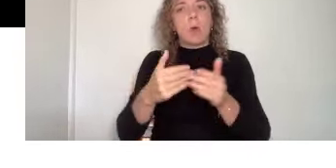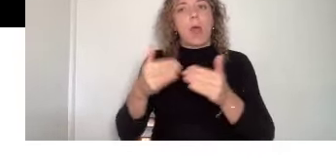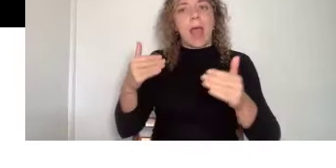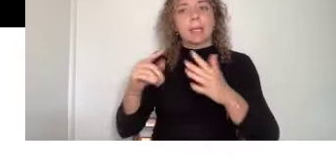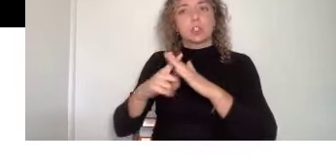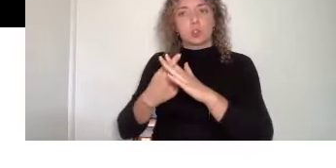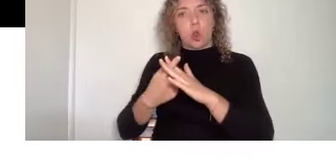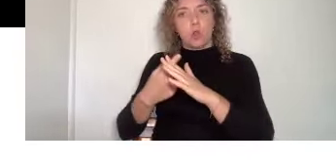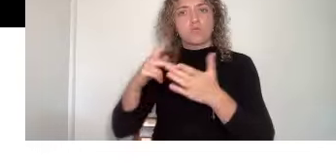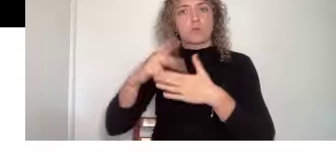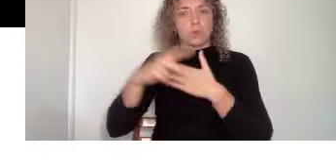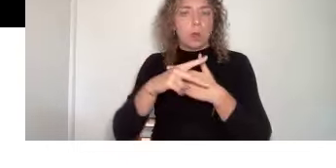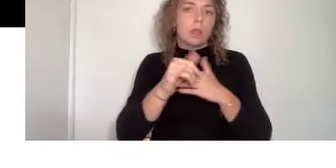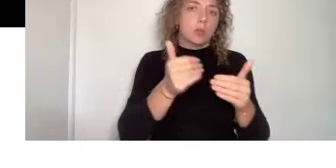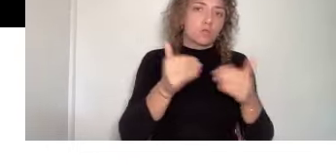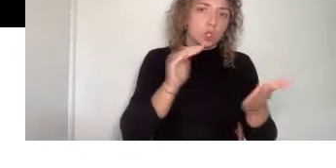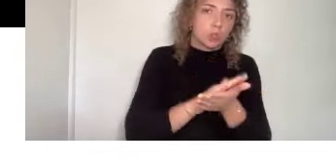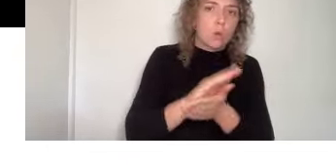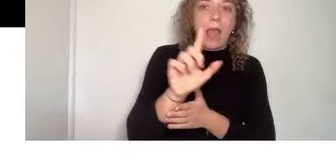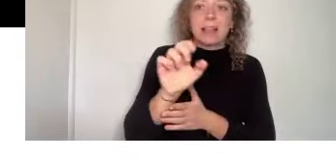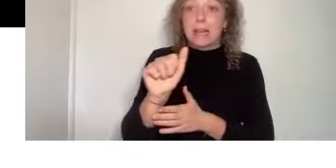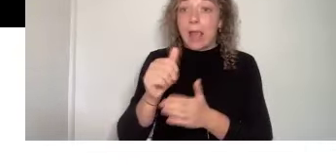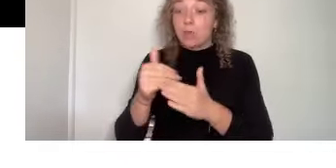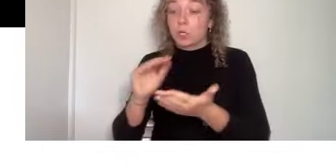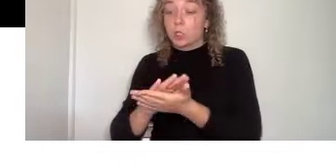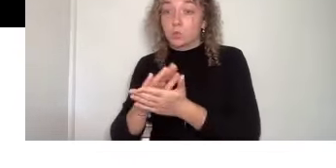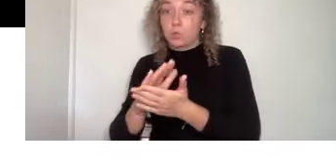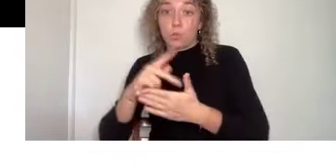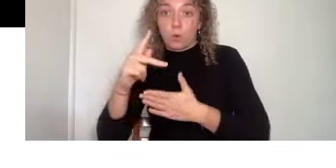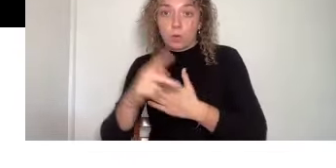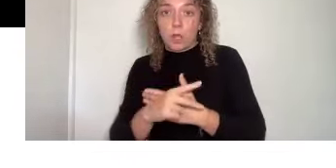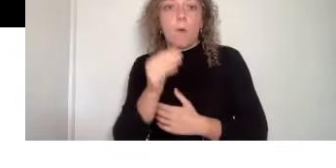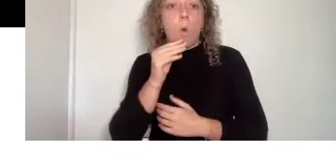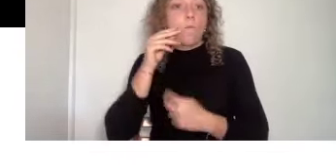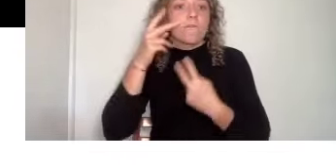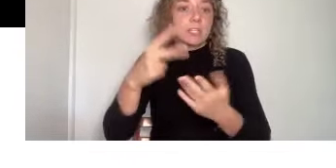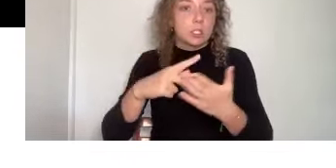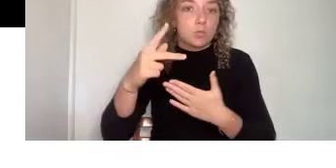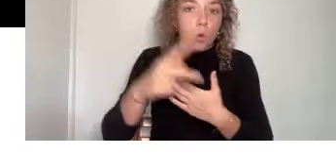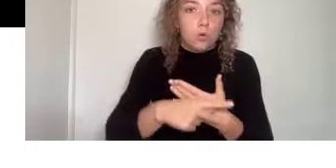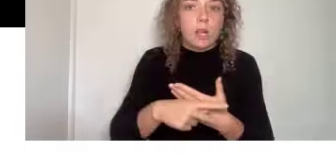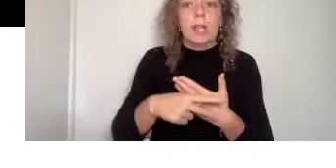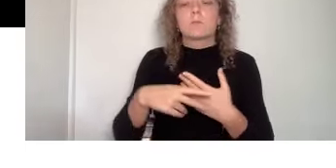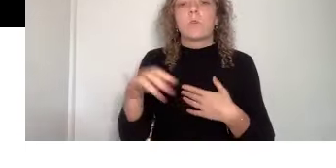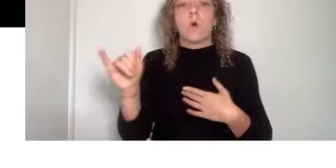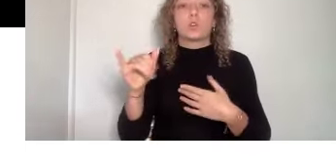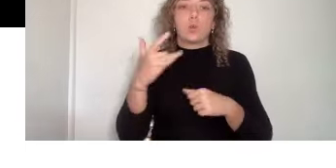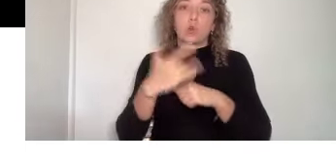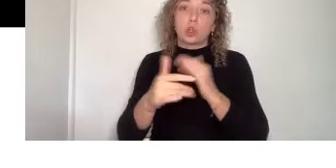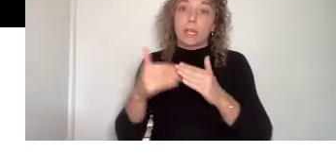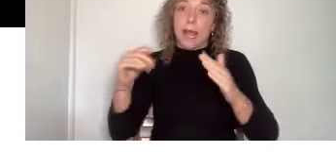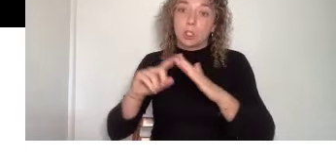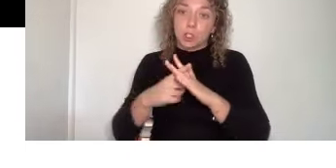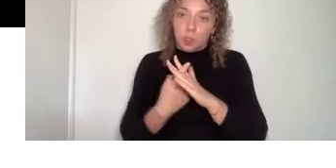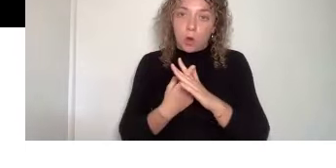which we know are preschool, LEA preschool programs, then home visiting programs are also things like early Head Start